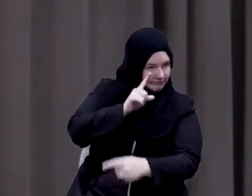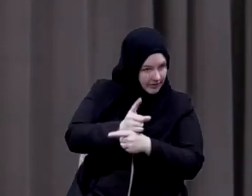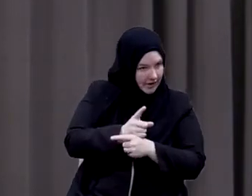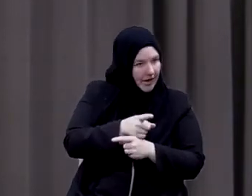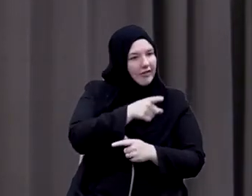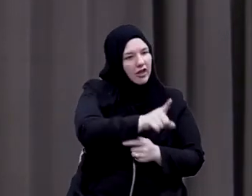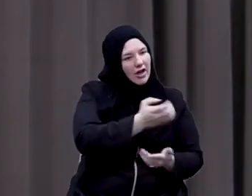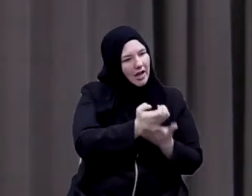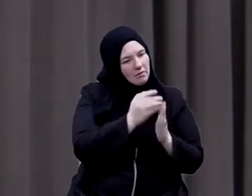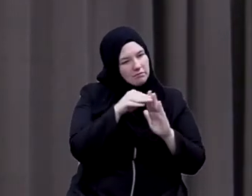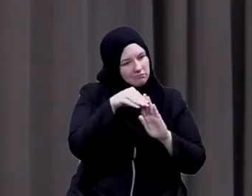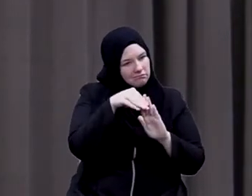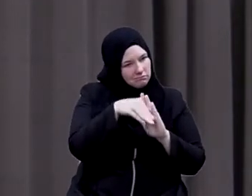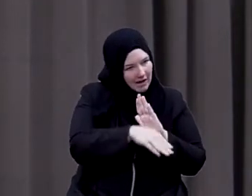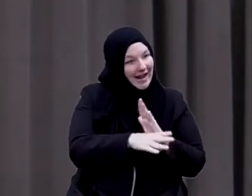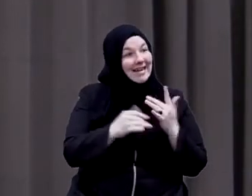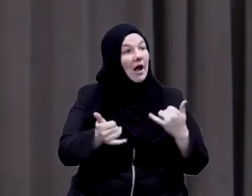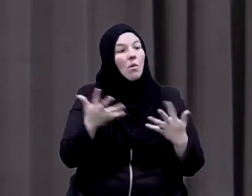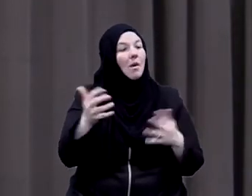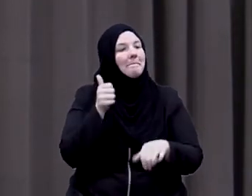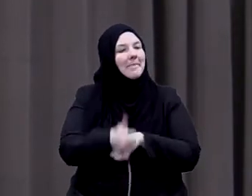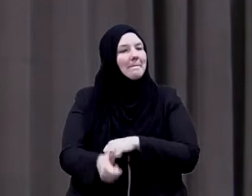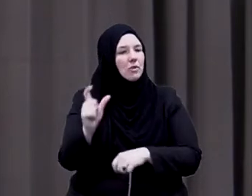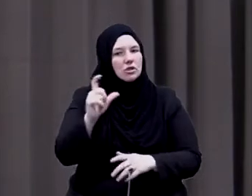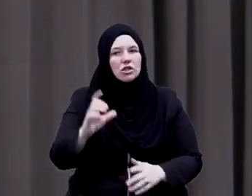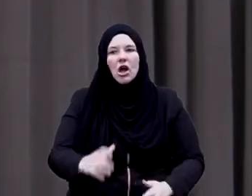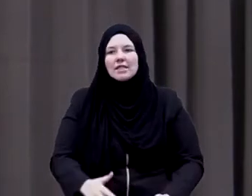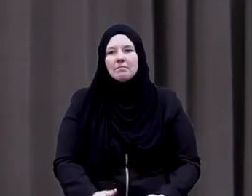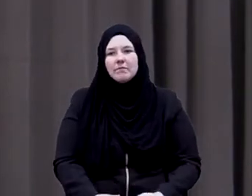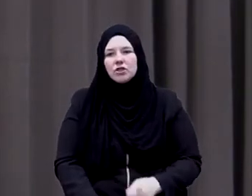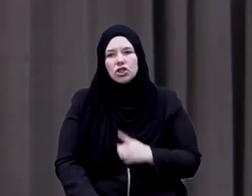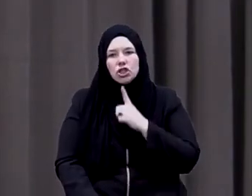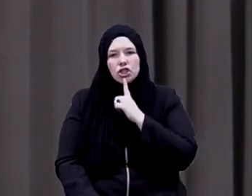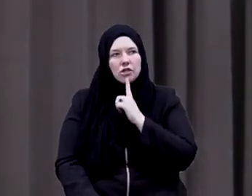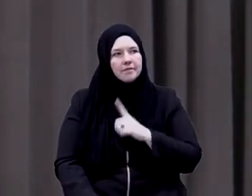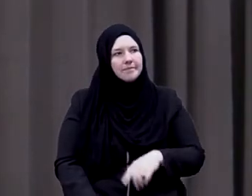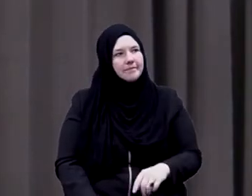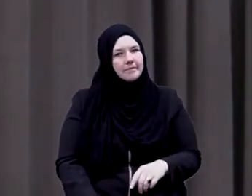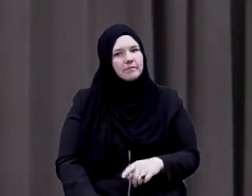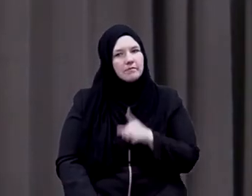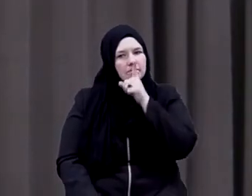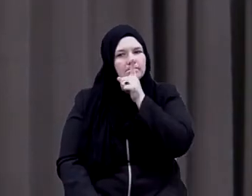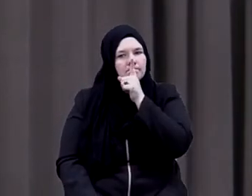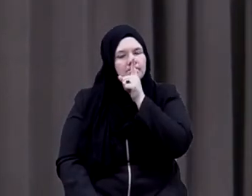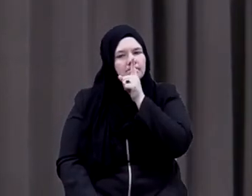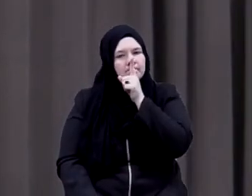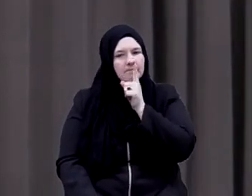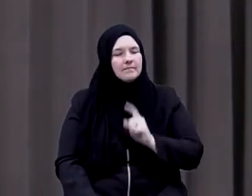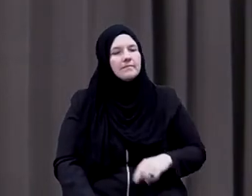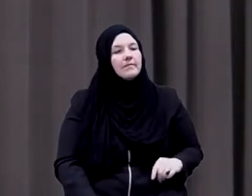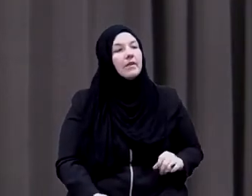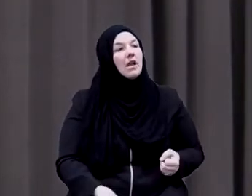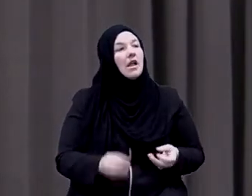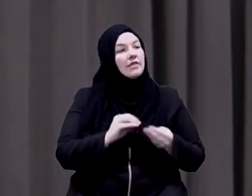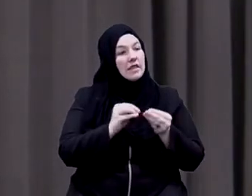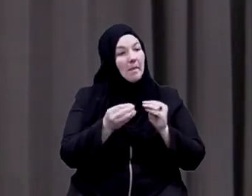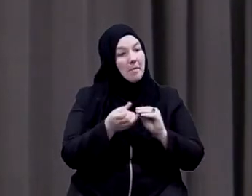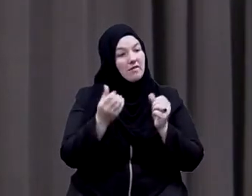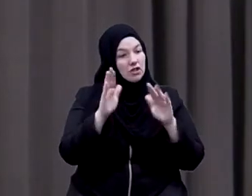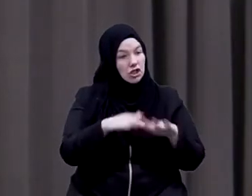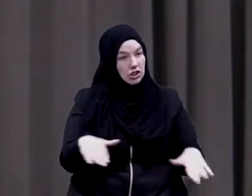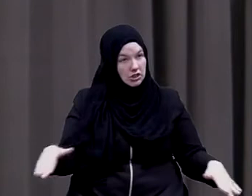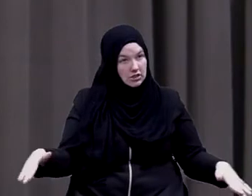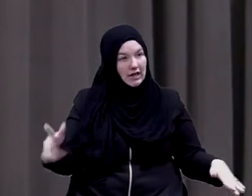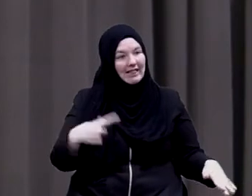family in the West, in general, is not likely to give them the number of children